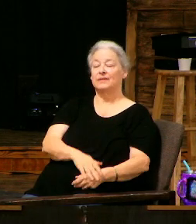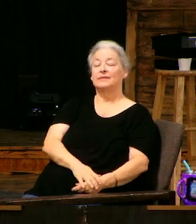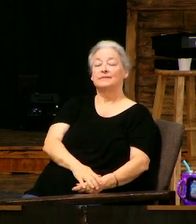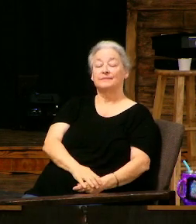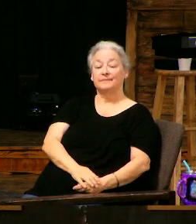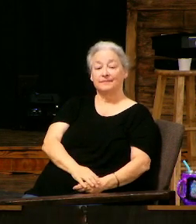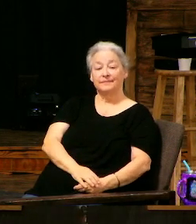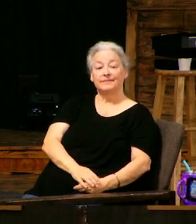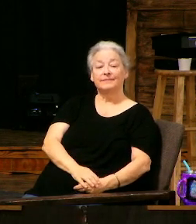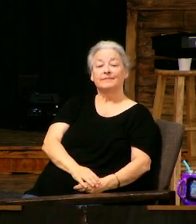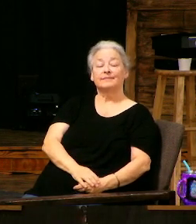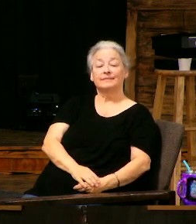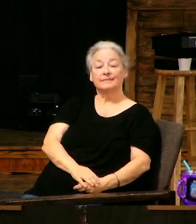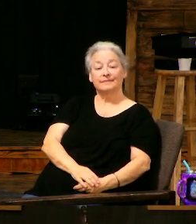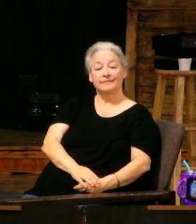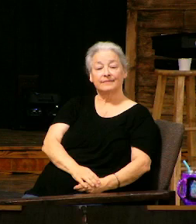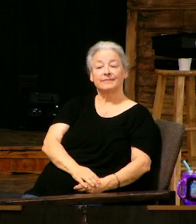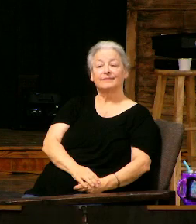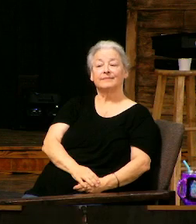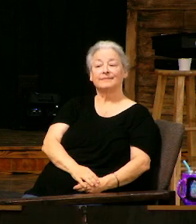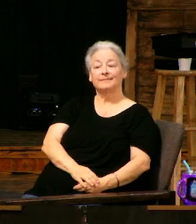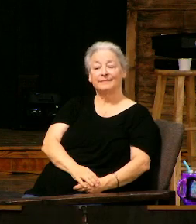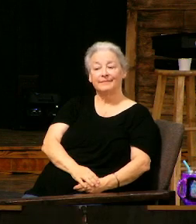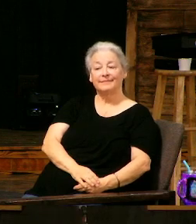Guys, that's now.